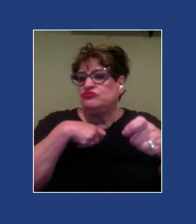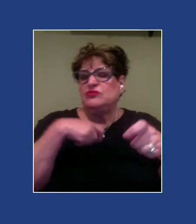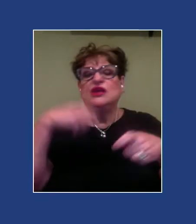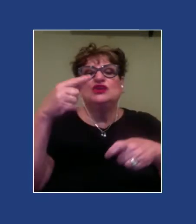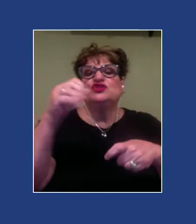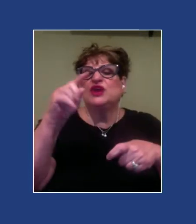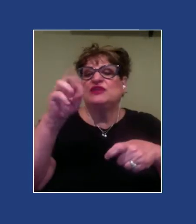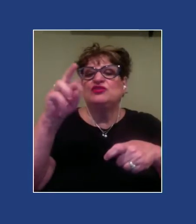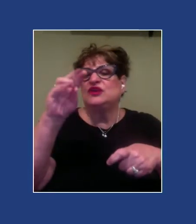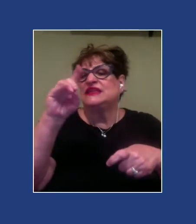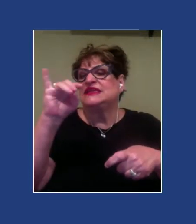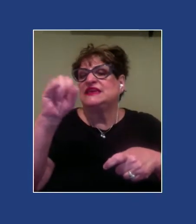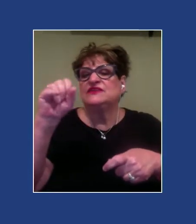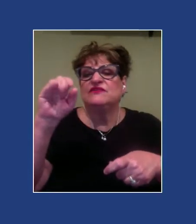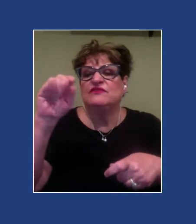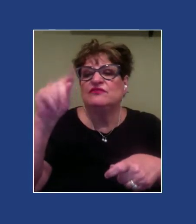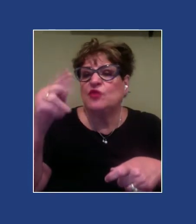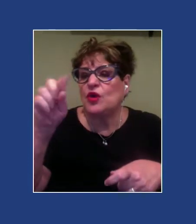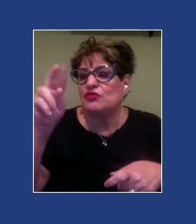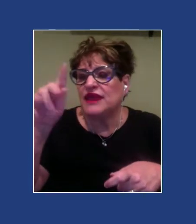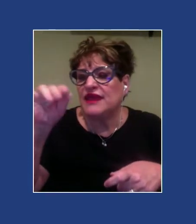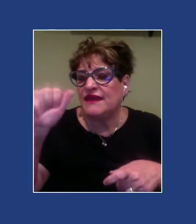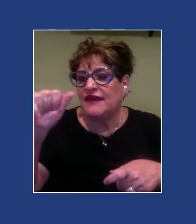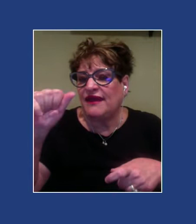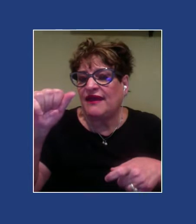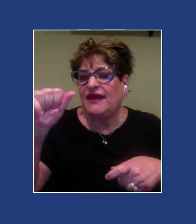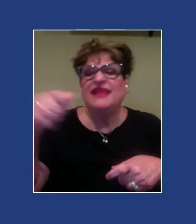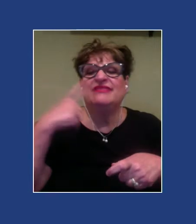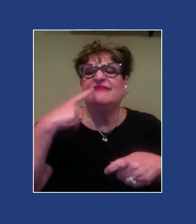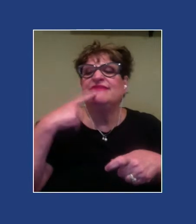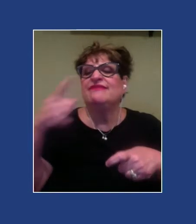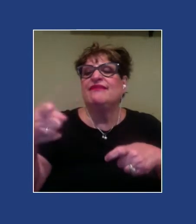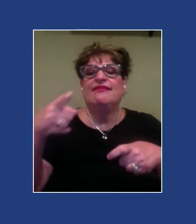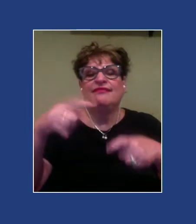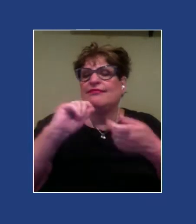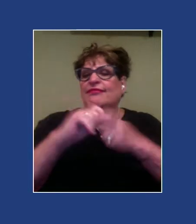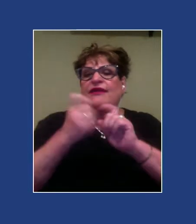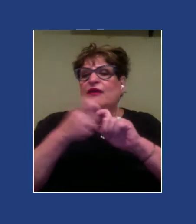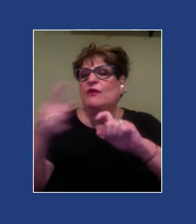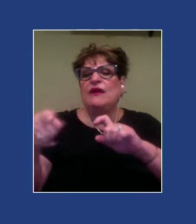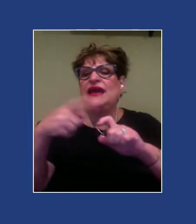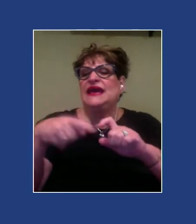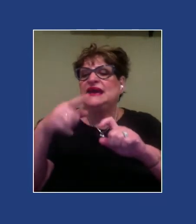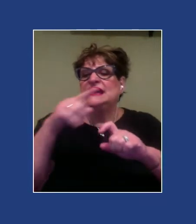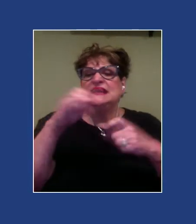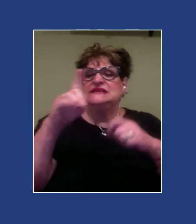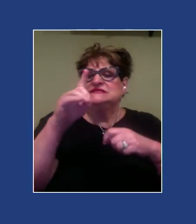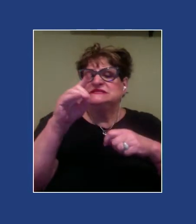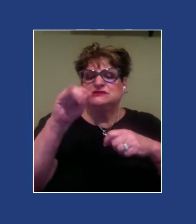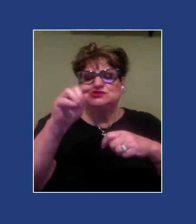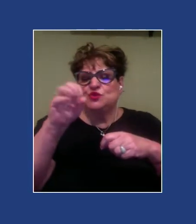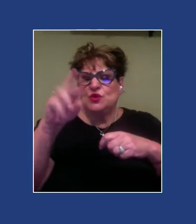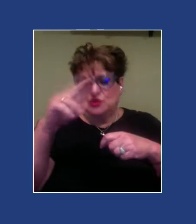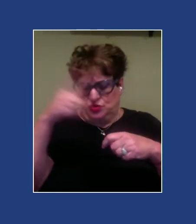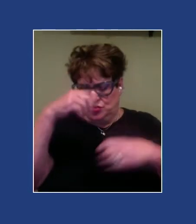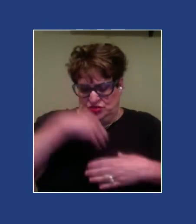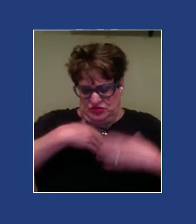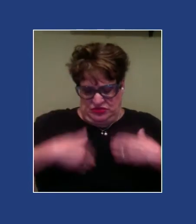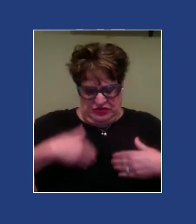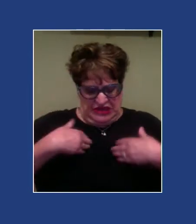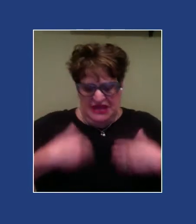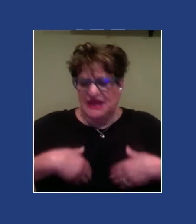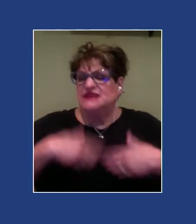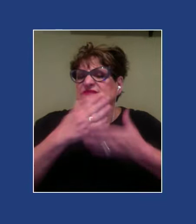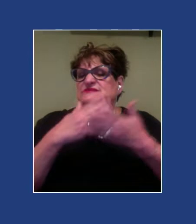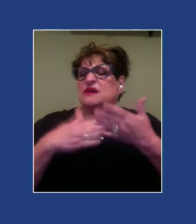dysphoria to move beyond implying that the identity itself is disordered in some way. And this label of gender dysphoria